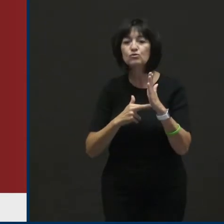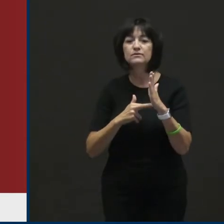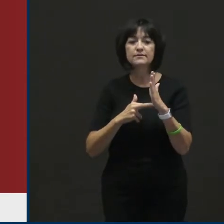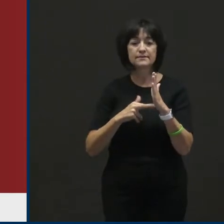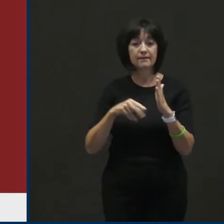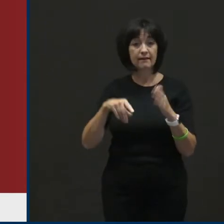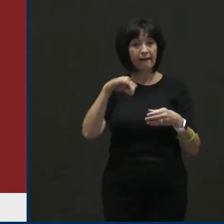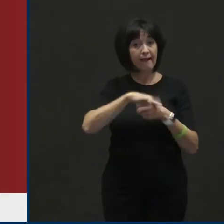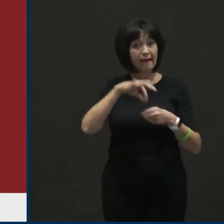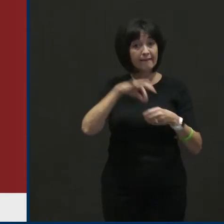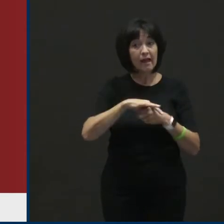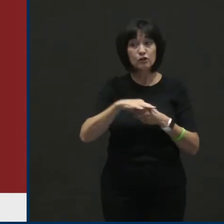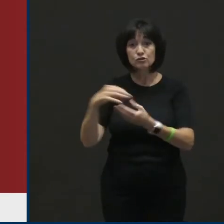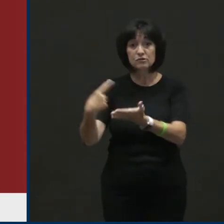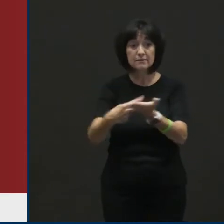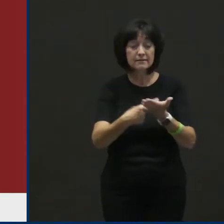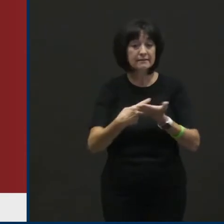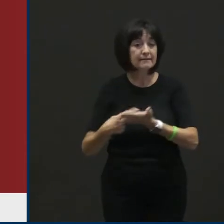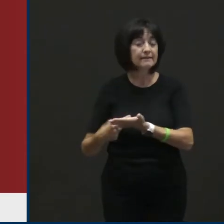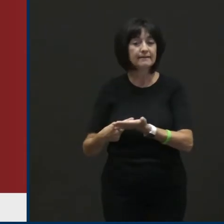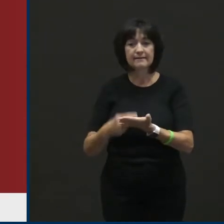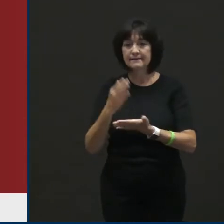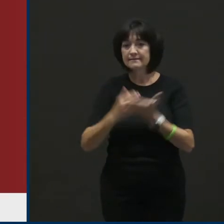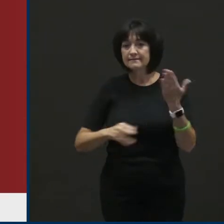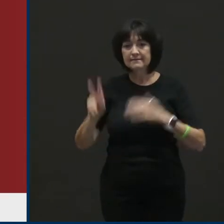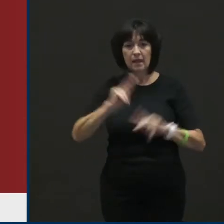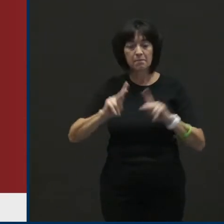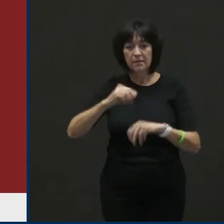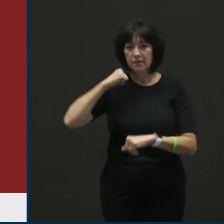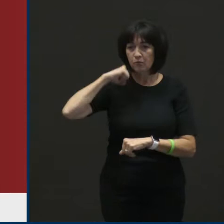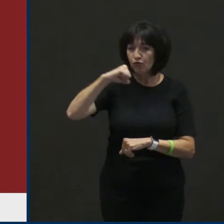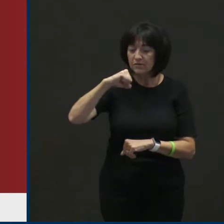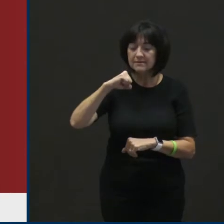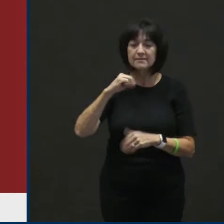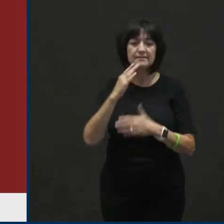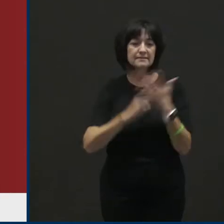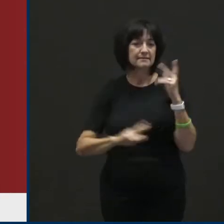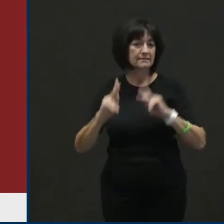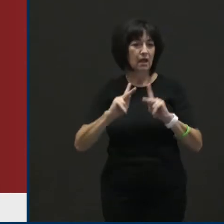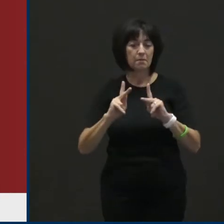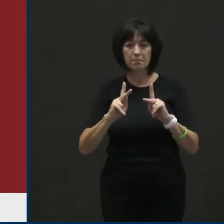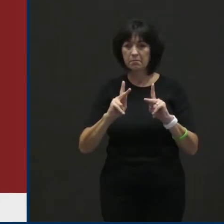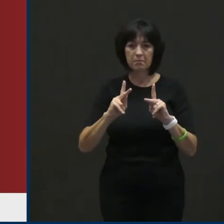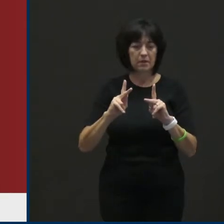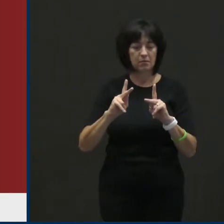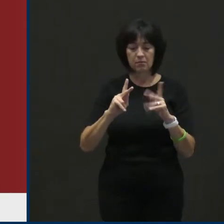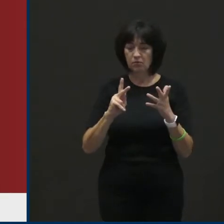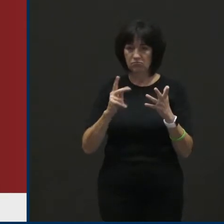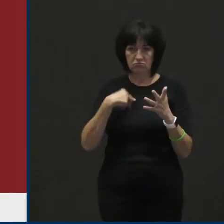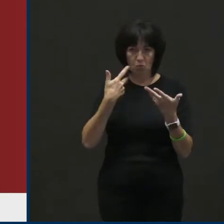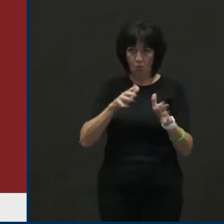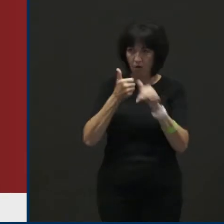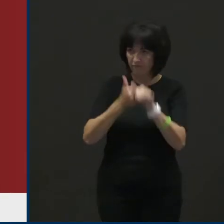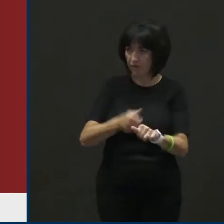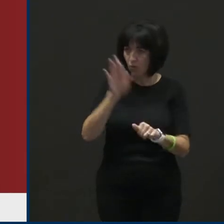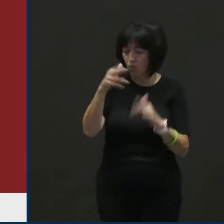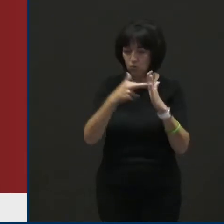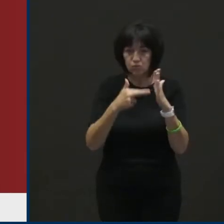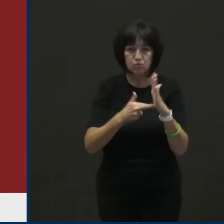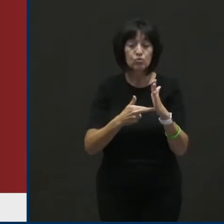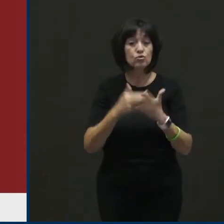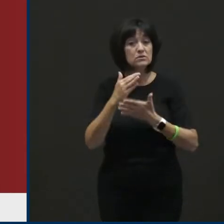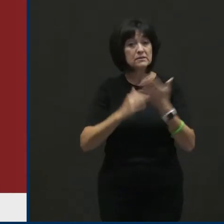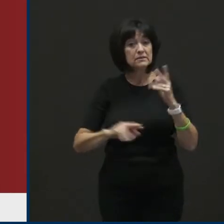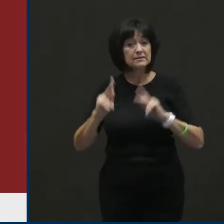we were able to help them out significantly with that. And various issues that come up in terms